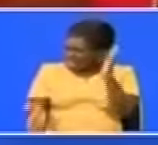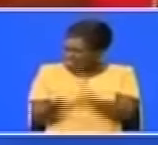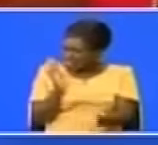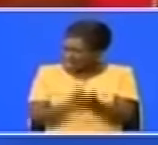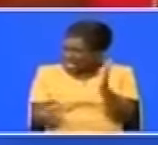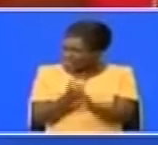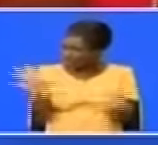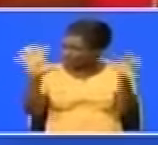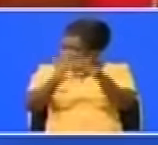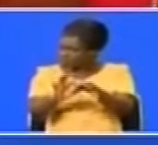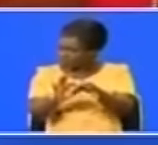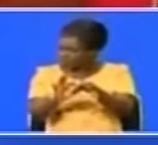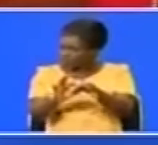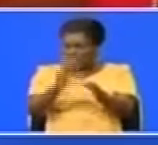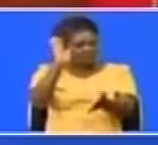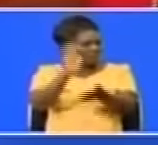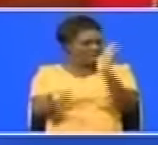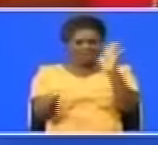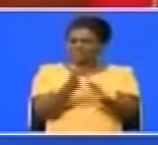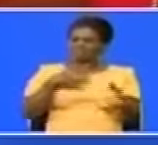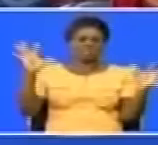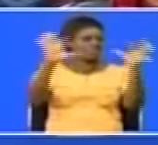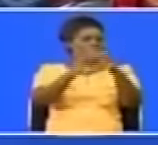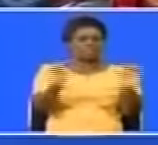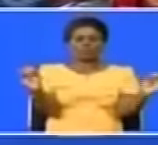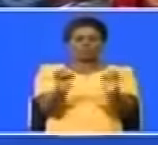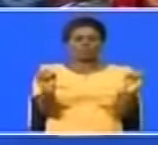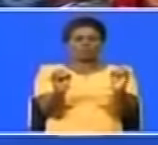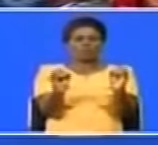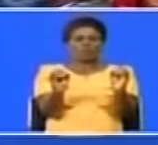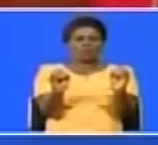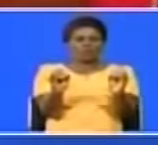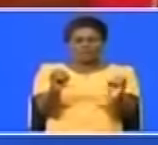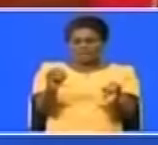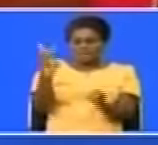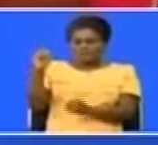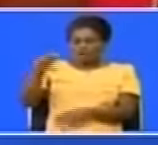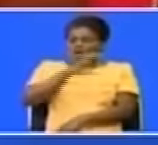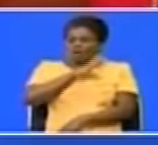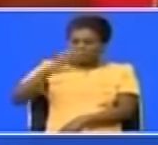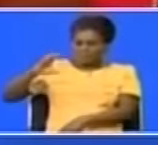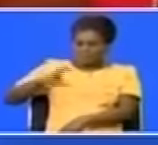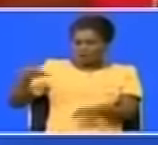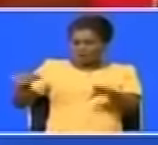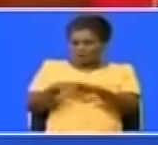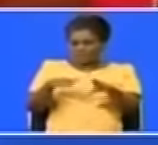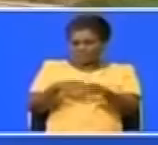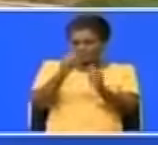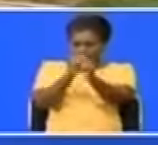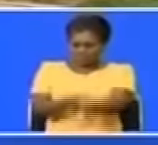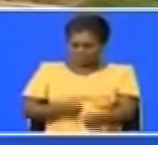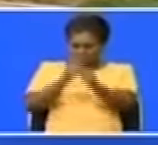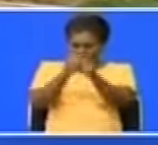Not in any way connected with it. Not in any way connected to me, Mr. Speaker. Washiali is a member of the Agriculture Committee and did not sign the final